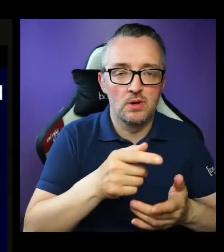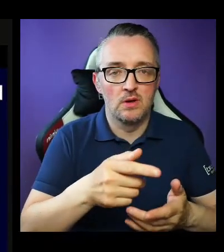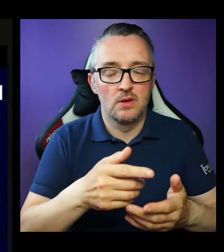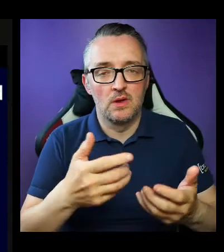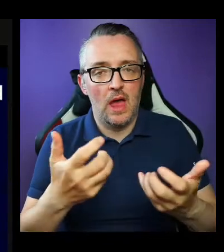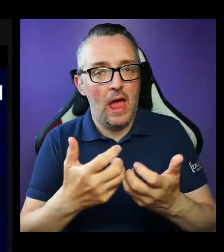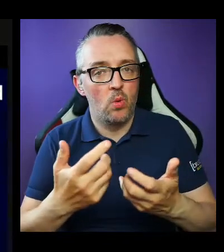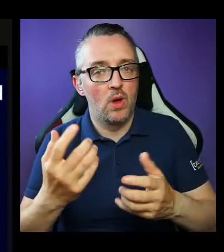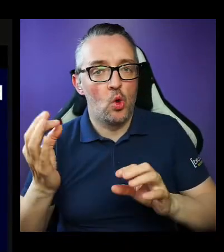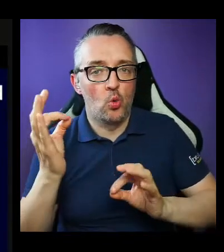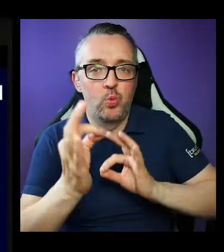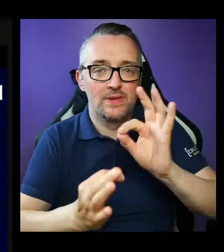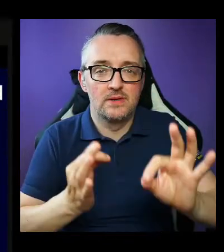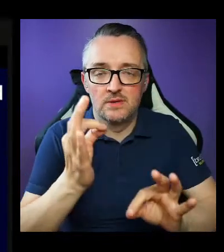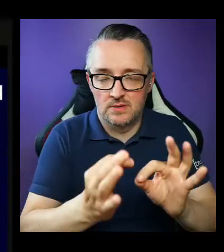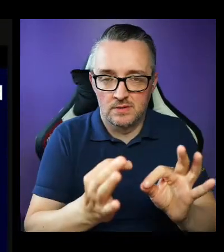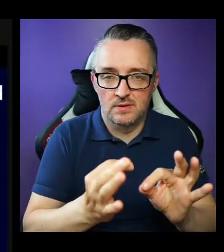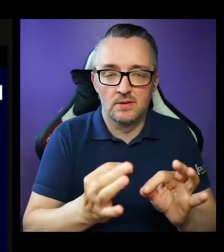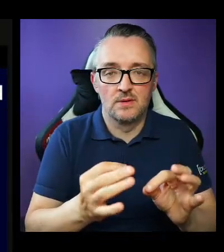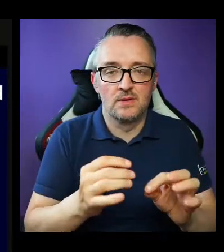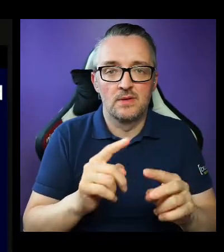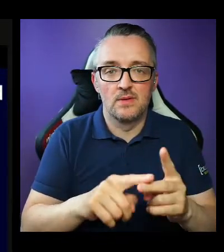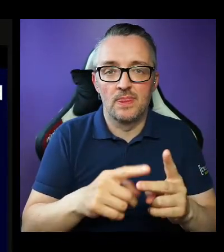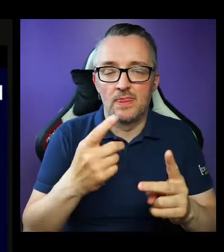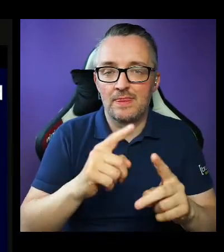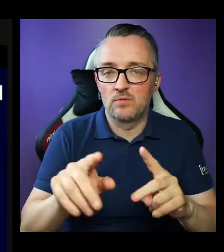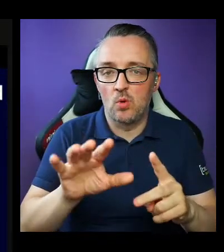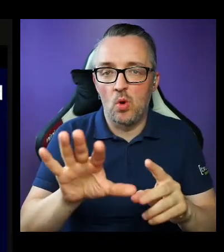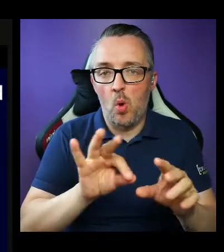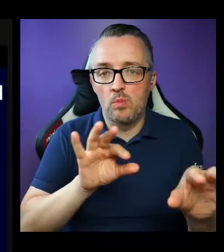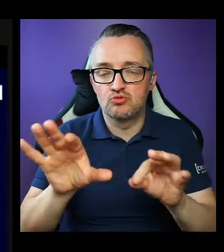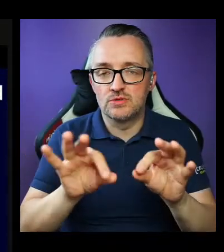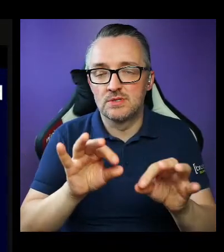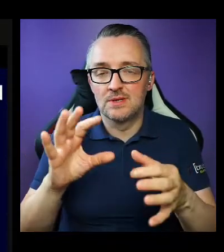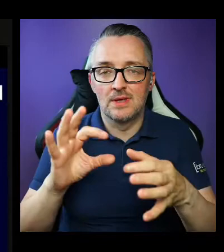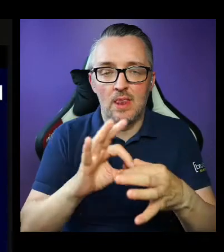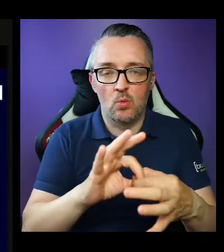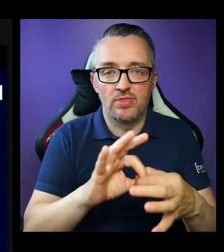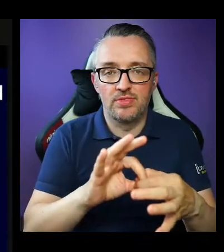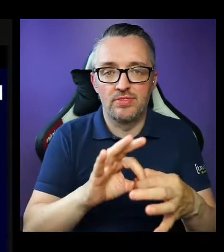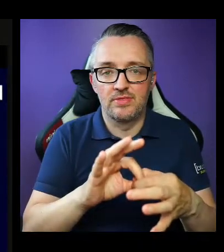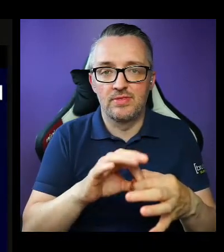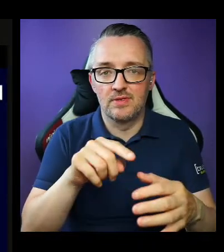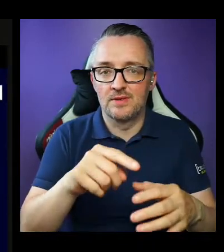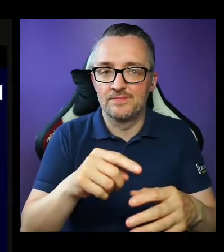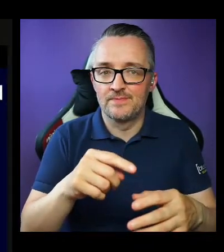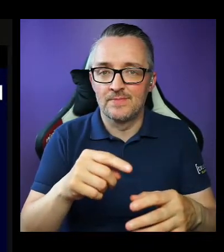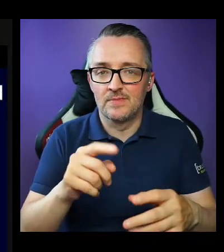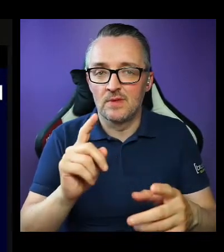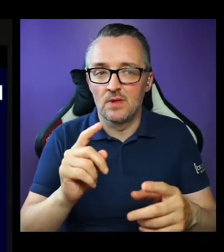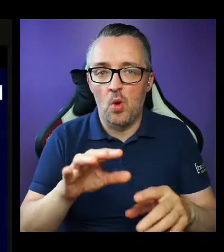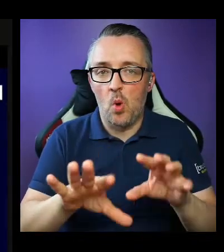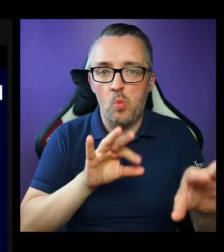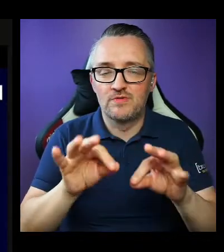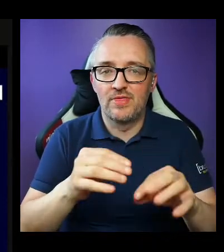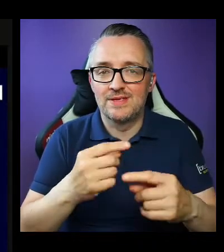query the data in MongoDB, and also the options that you had in terms of what the database itself could do